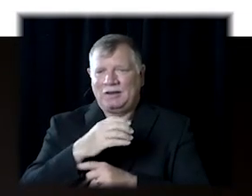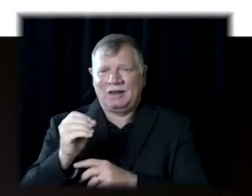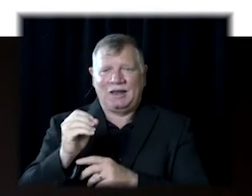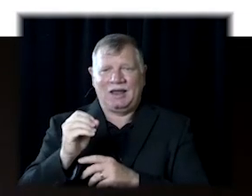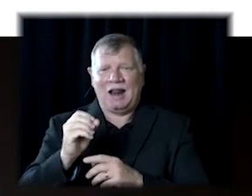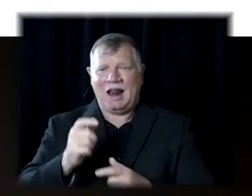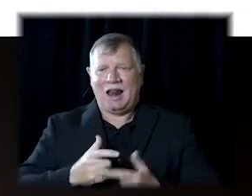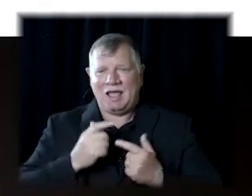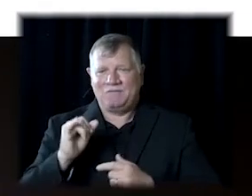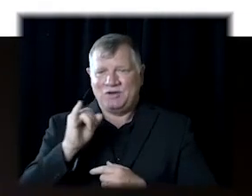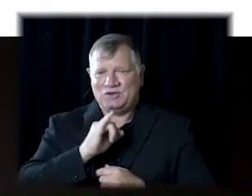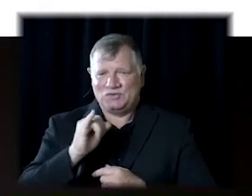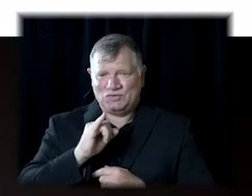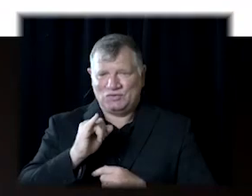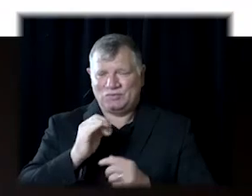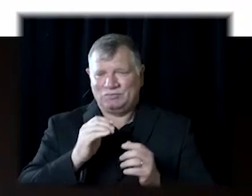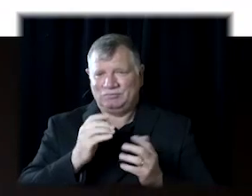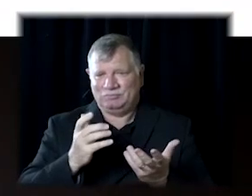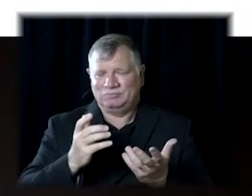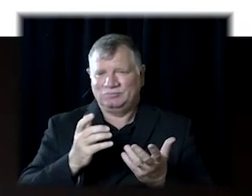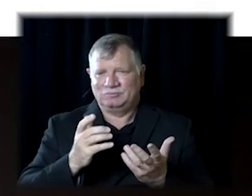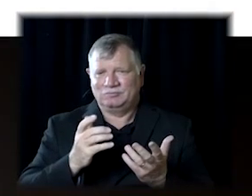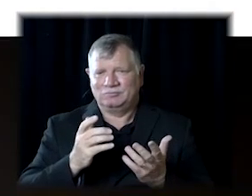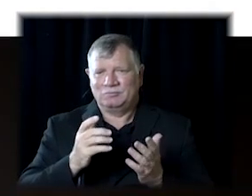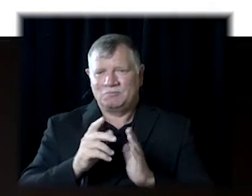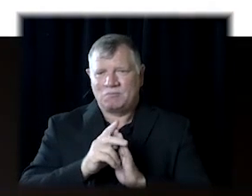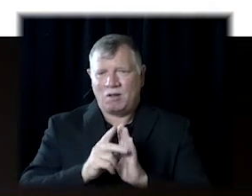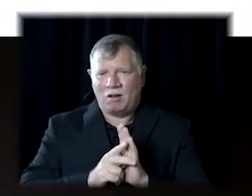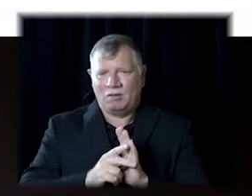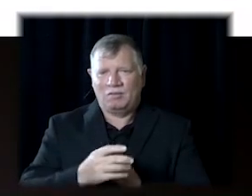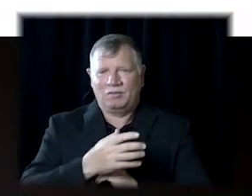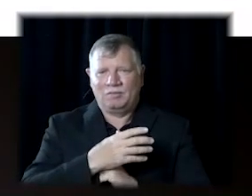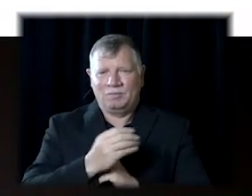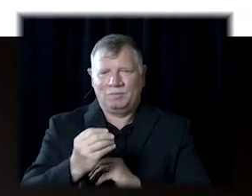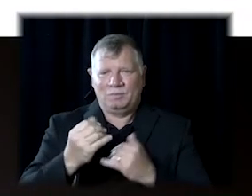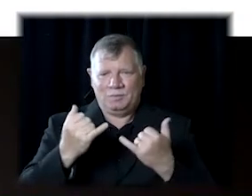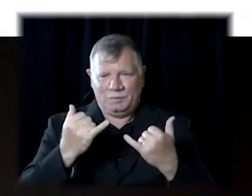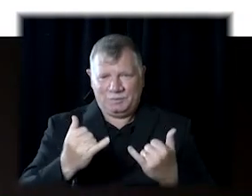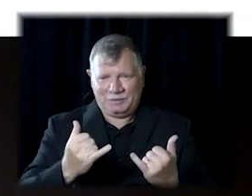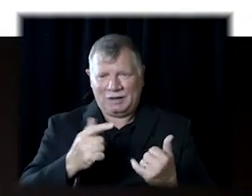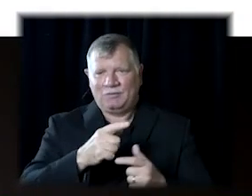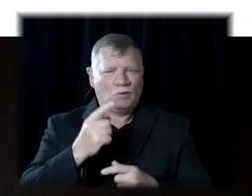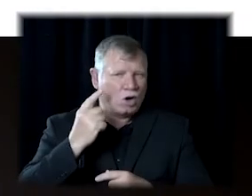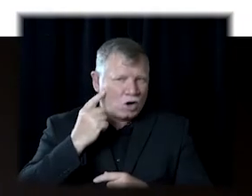reduce that attrition and improve recruitment ability, the following is reflected in the fiscal plan.